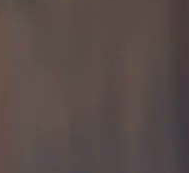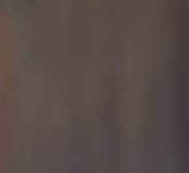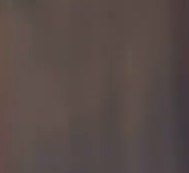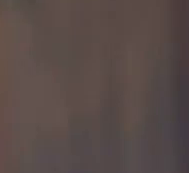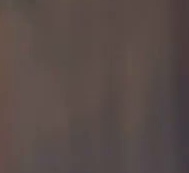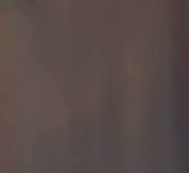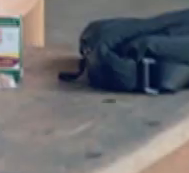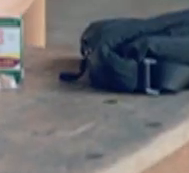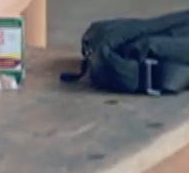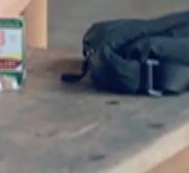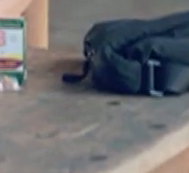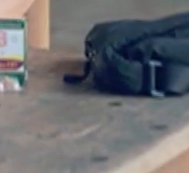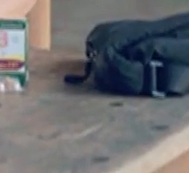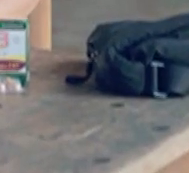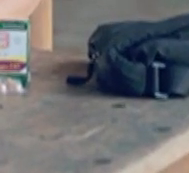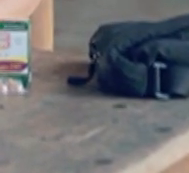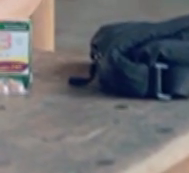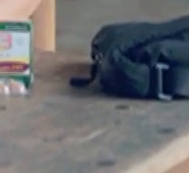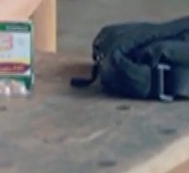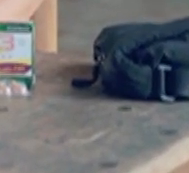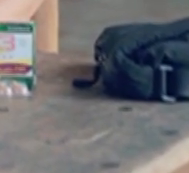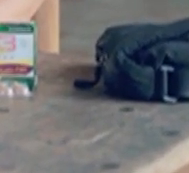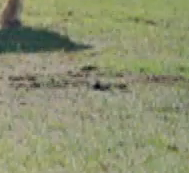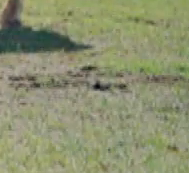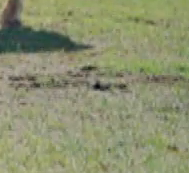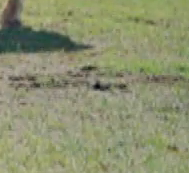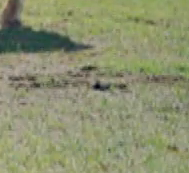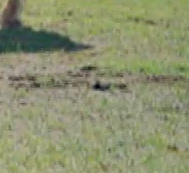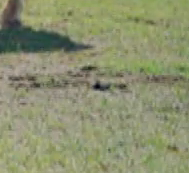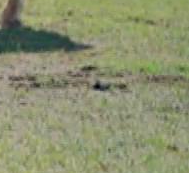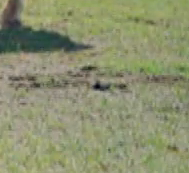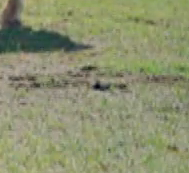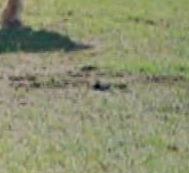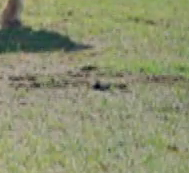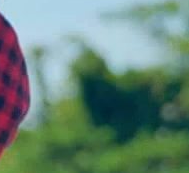ani. Believe with me sa MX3! Ready?